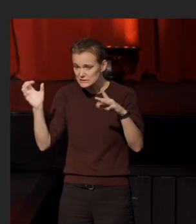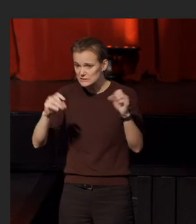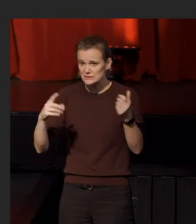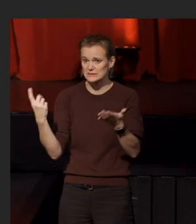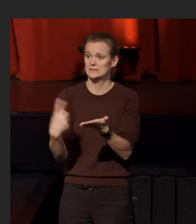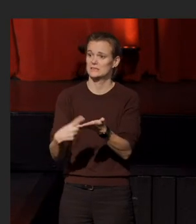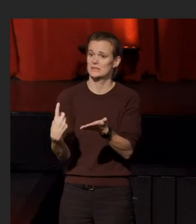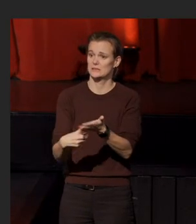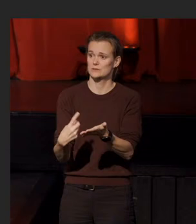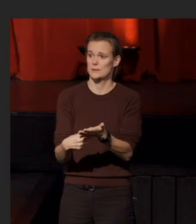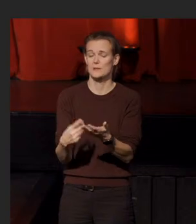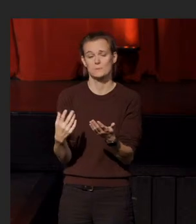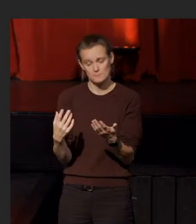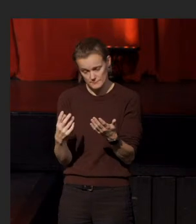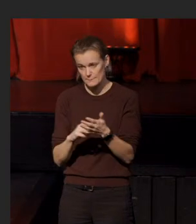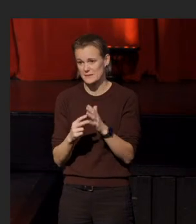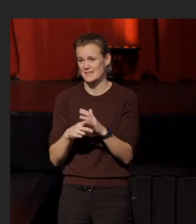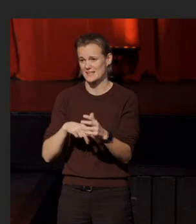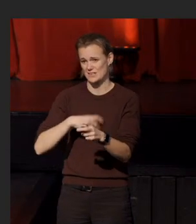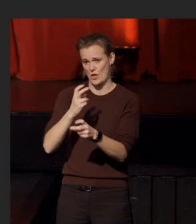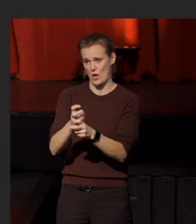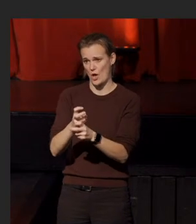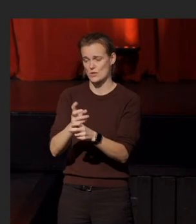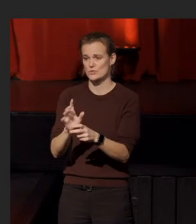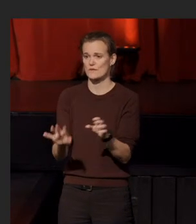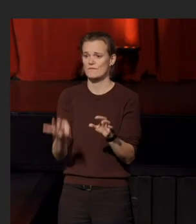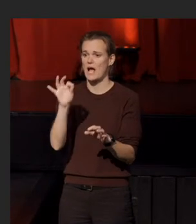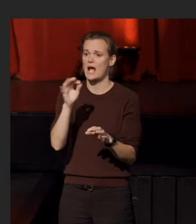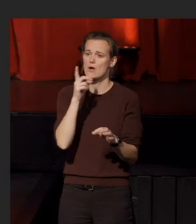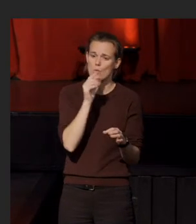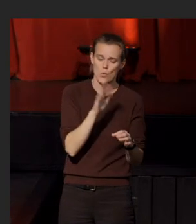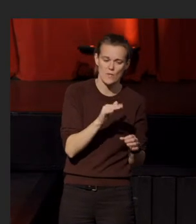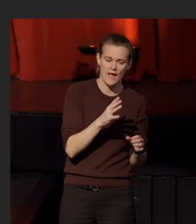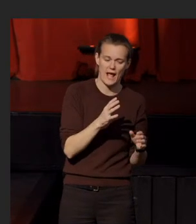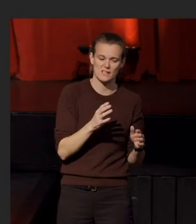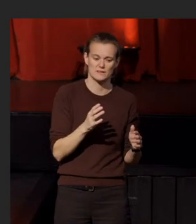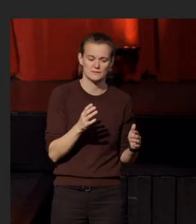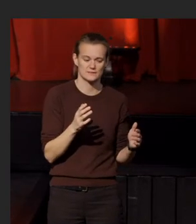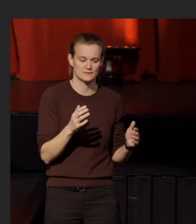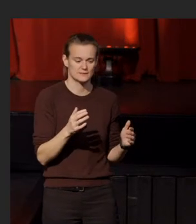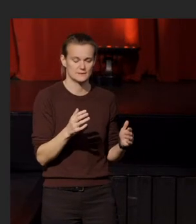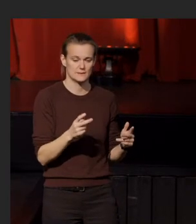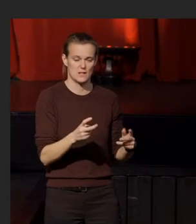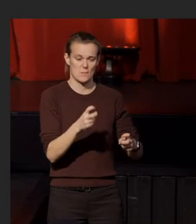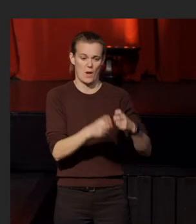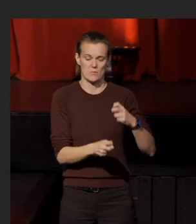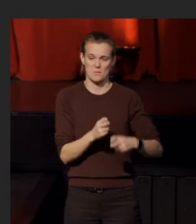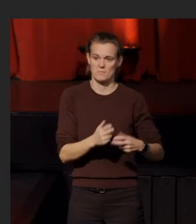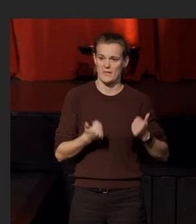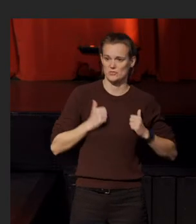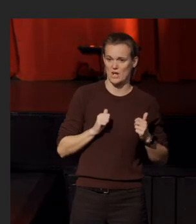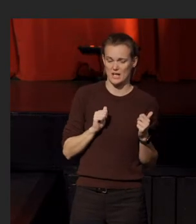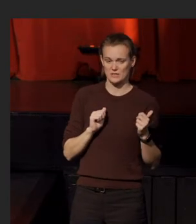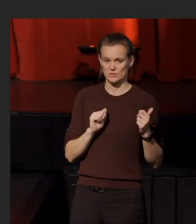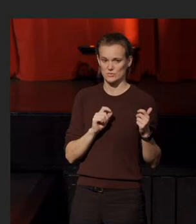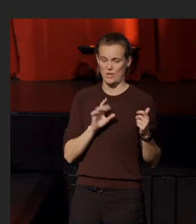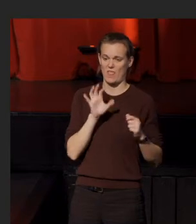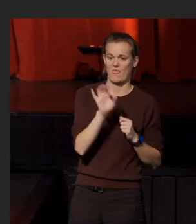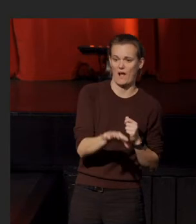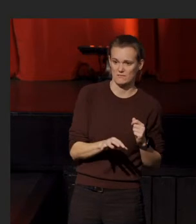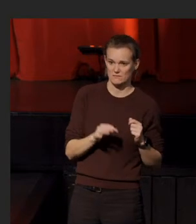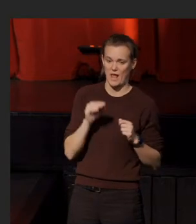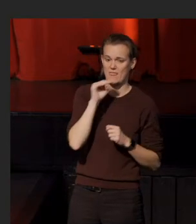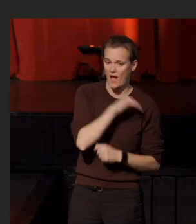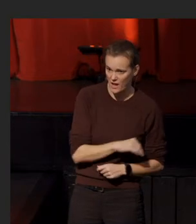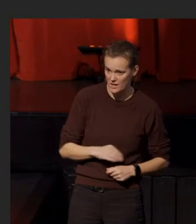to find those potential nefarious actors, those potential problematic forms of engagement. And I want to